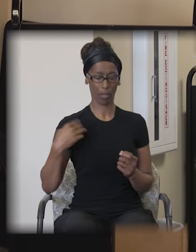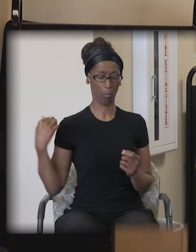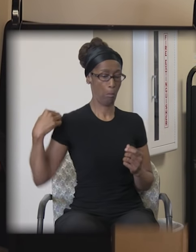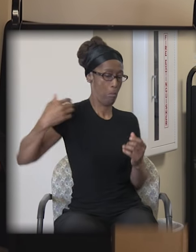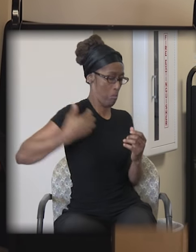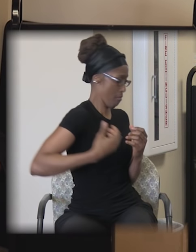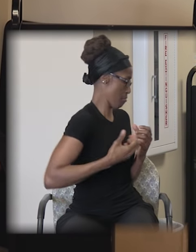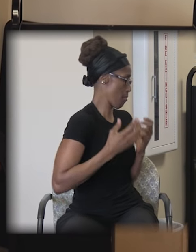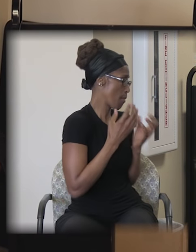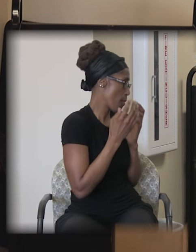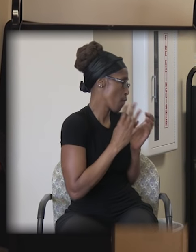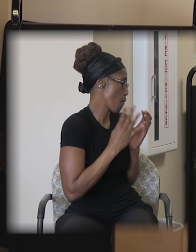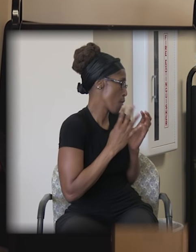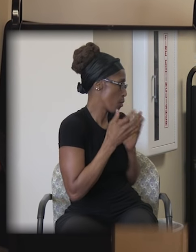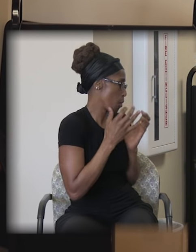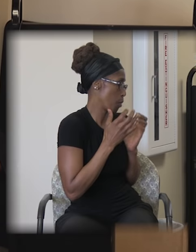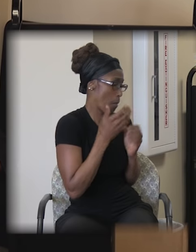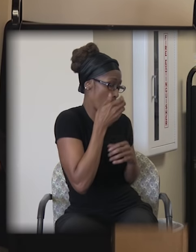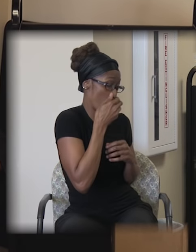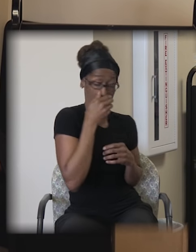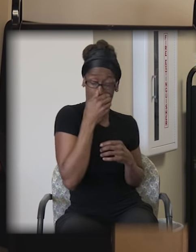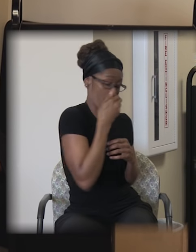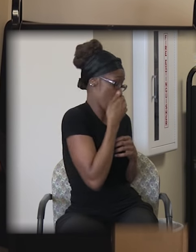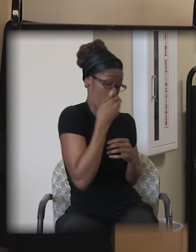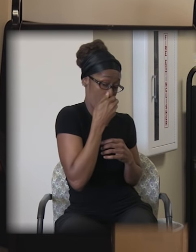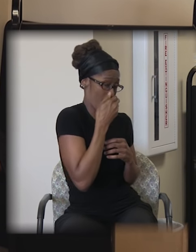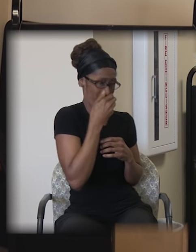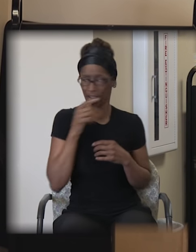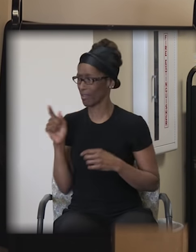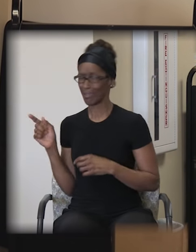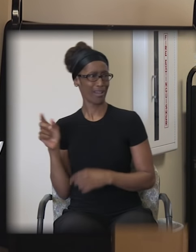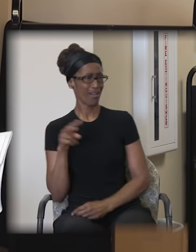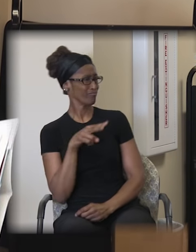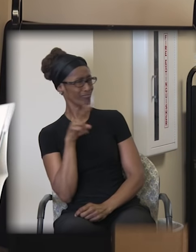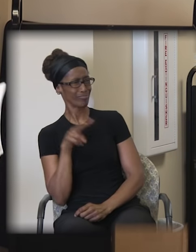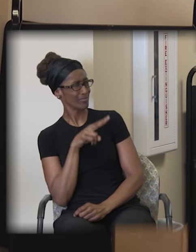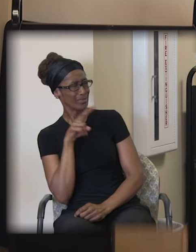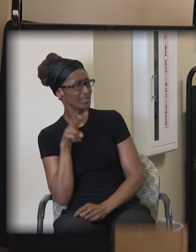they were saying. Others hid their mouths so he couldn't read their lips.